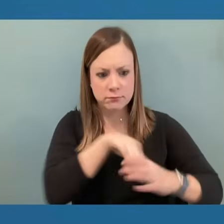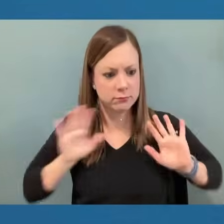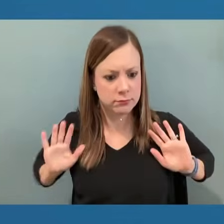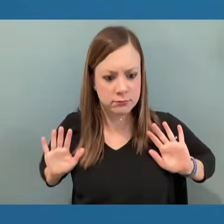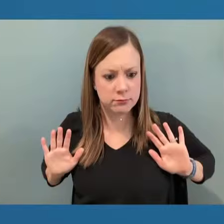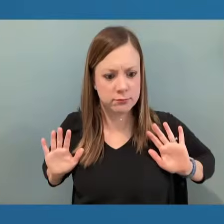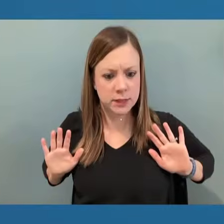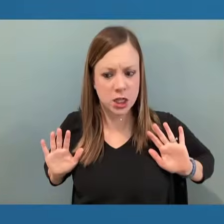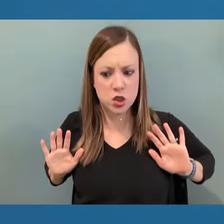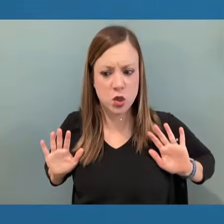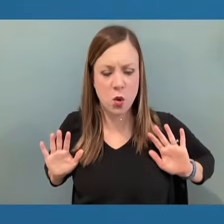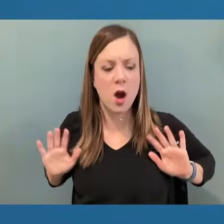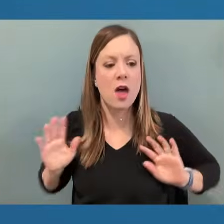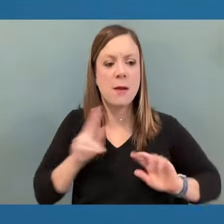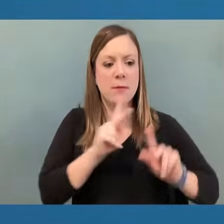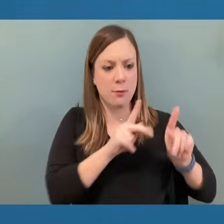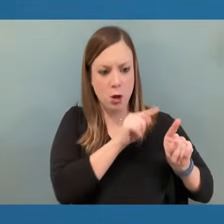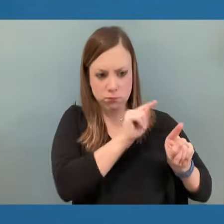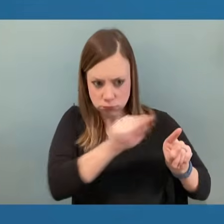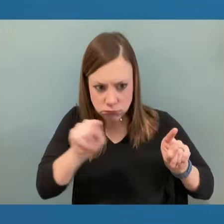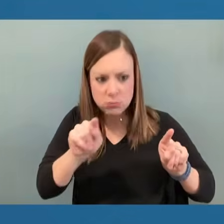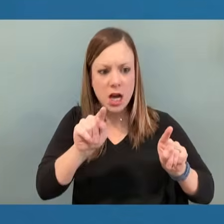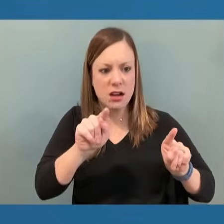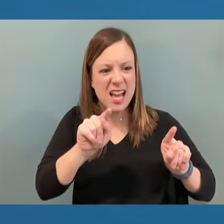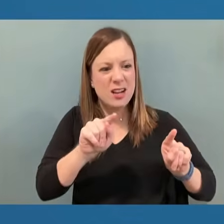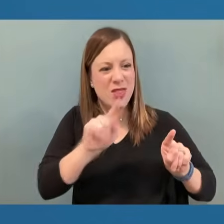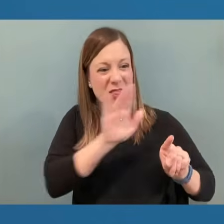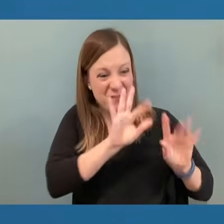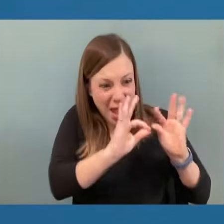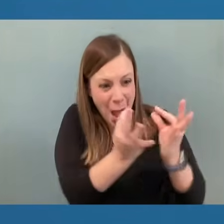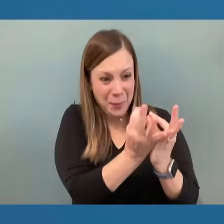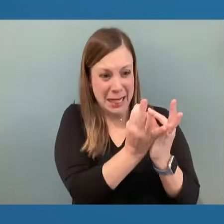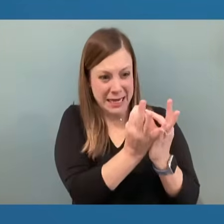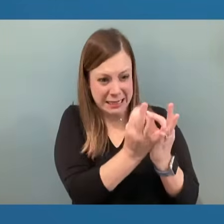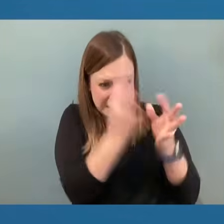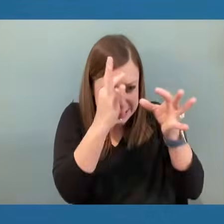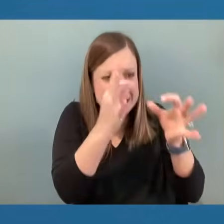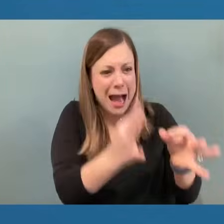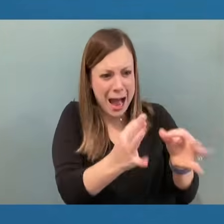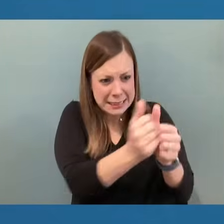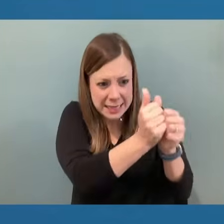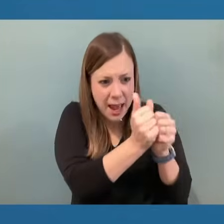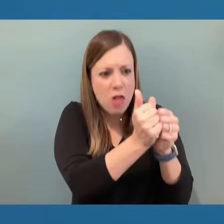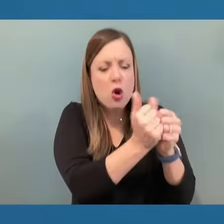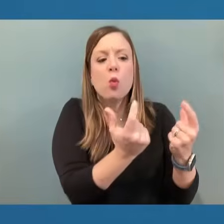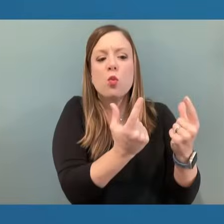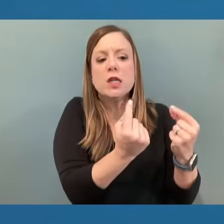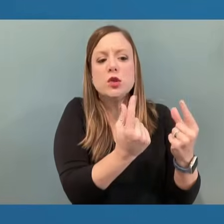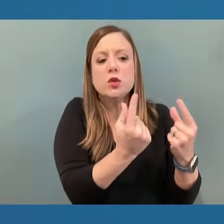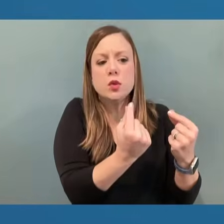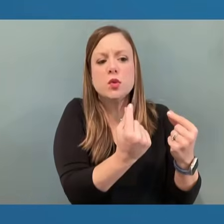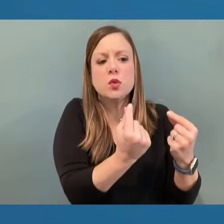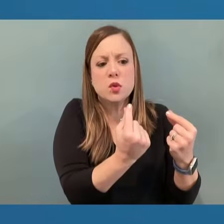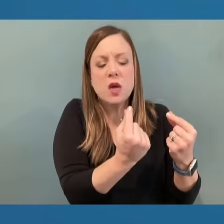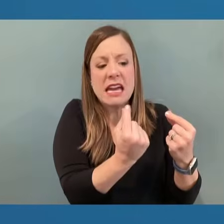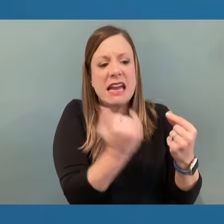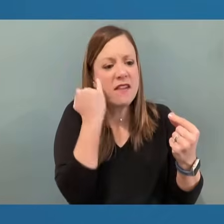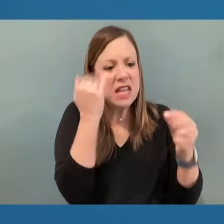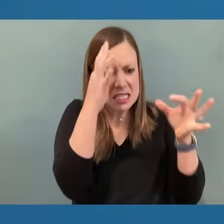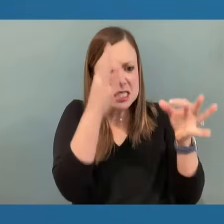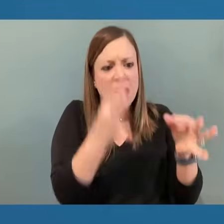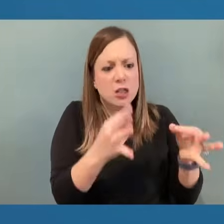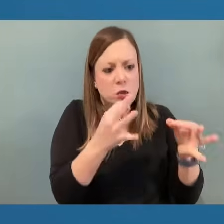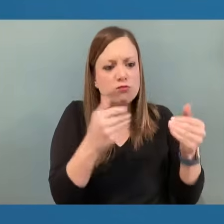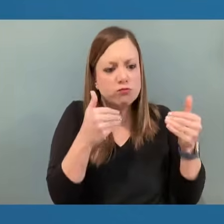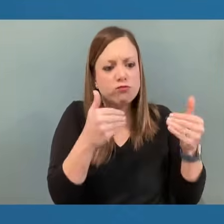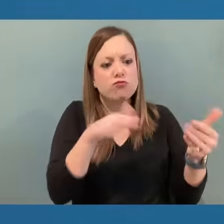loved one, to enter into the next life without so much pain at the very end. So, Lindsay,